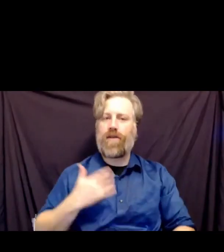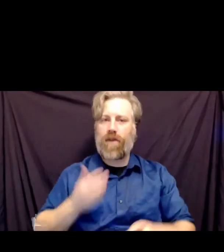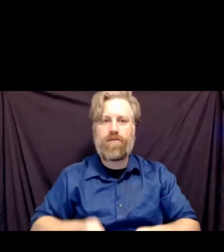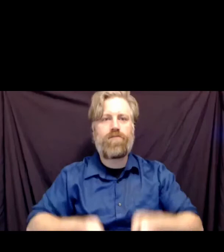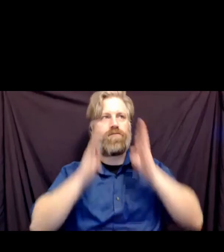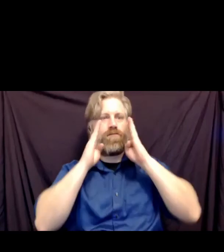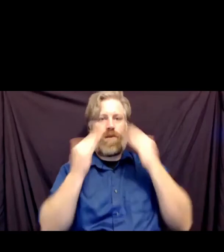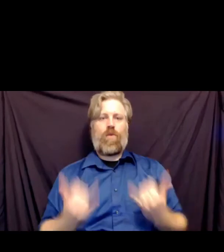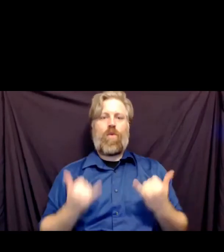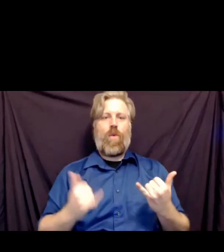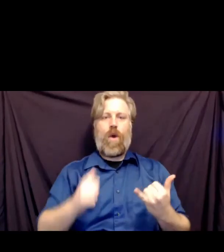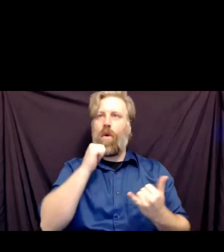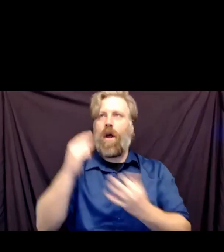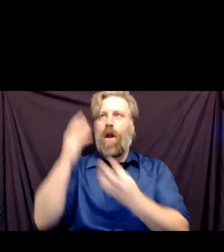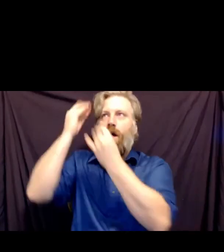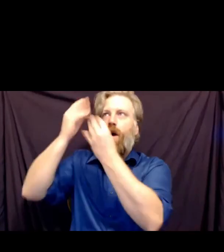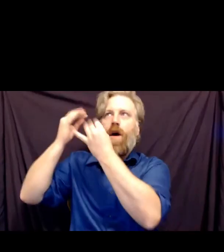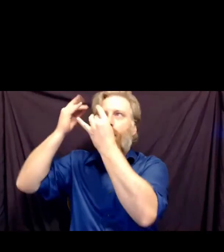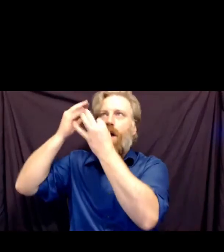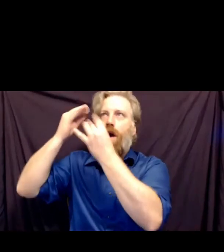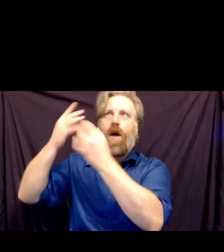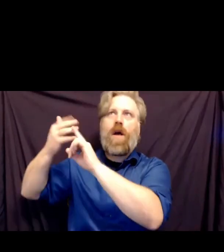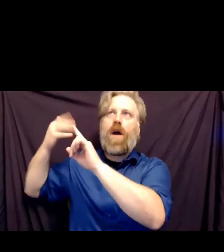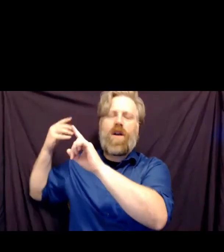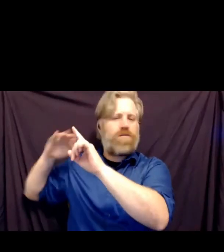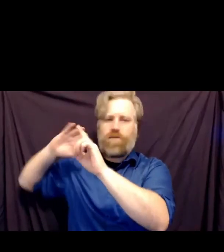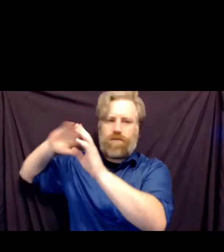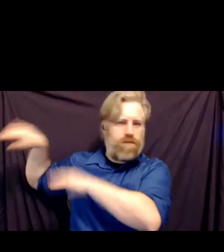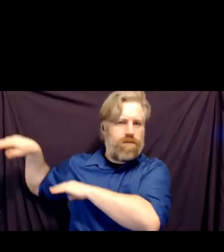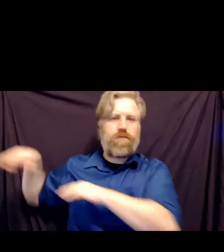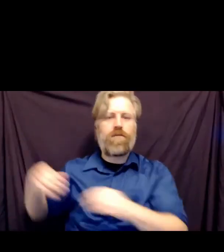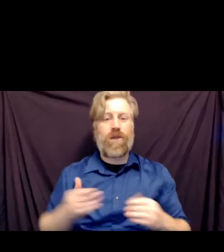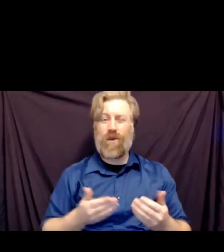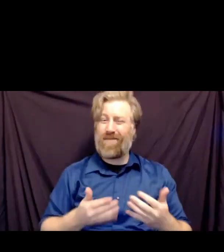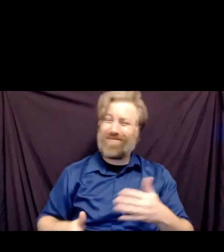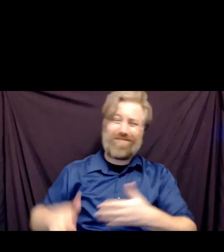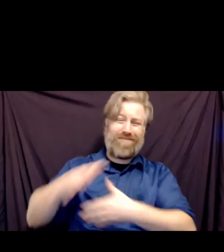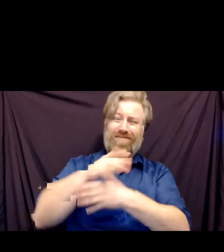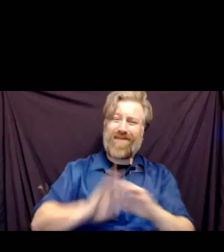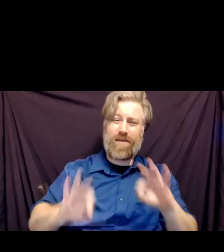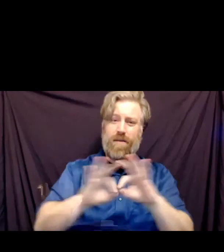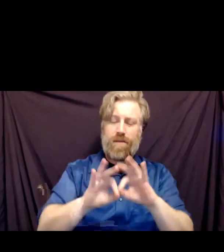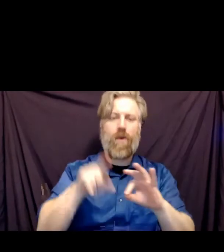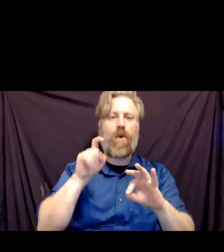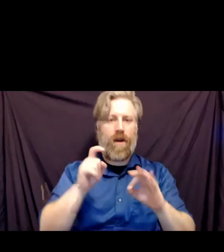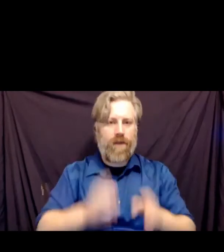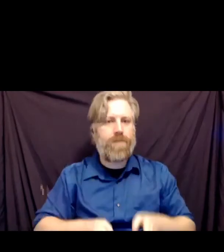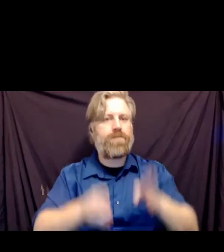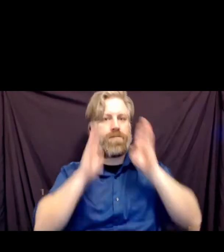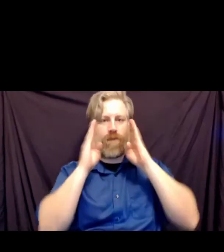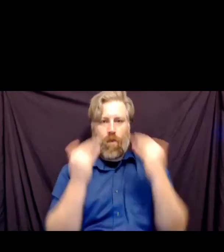the most important thing. And that is to be present and to be noticing right